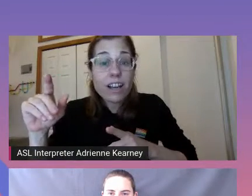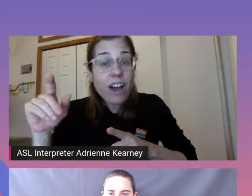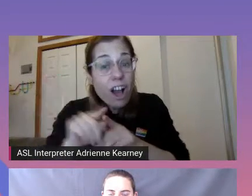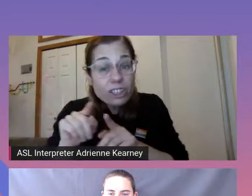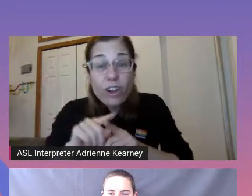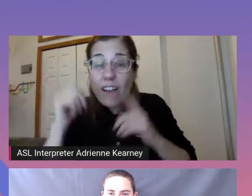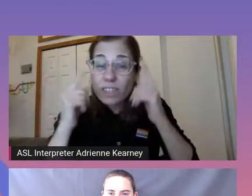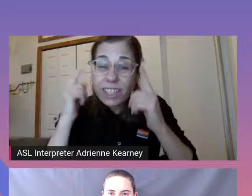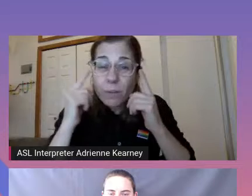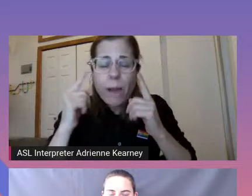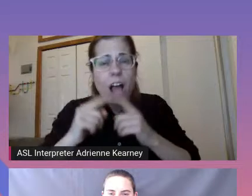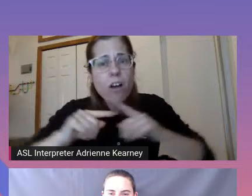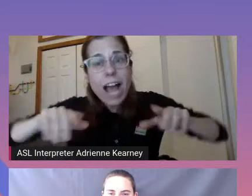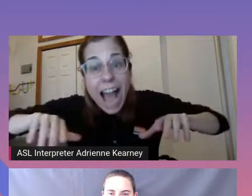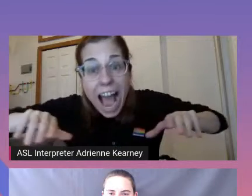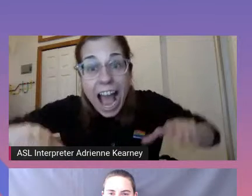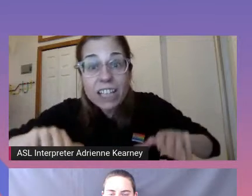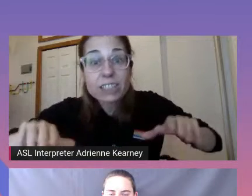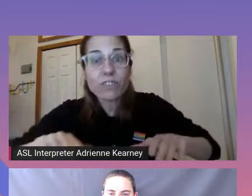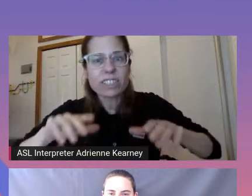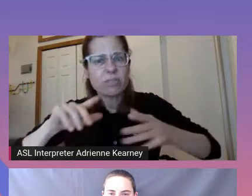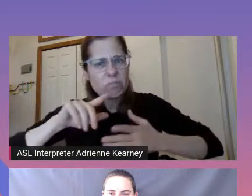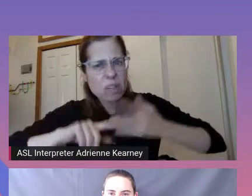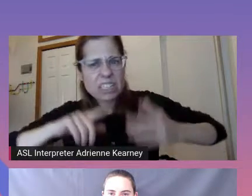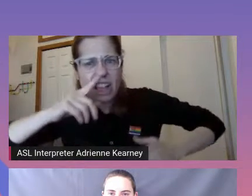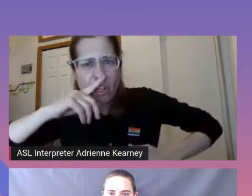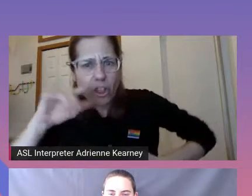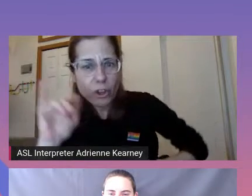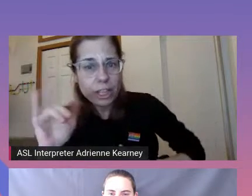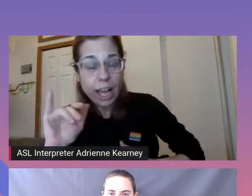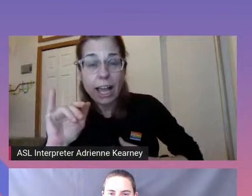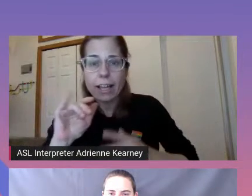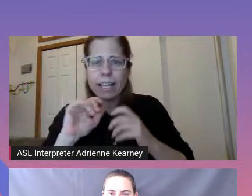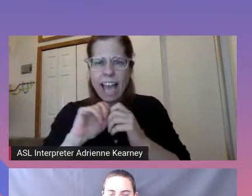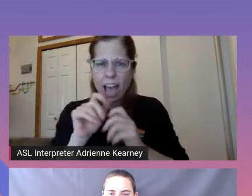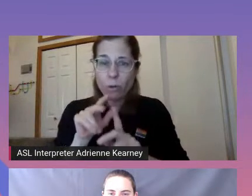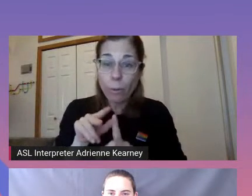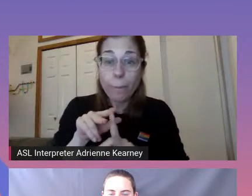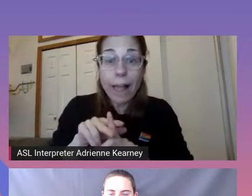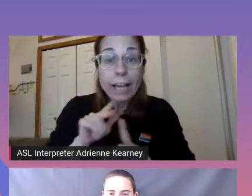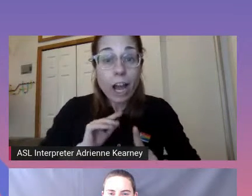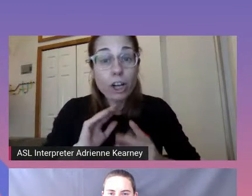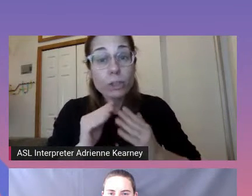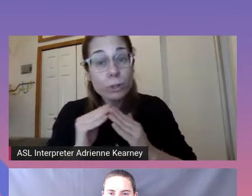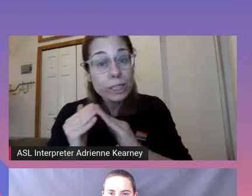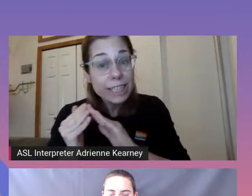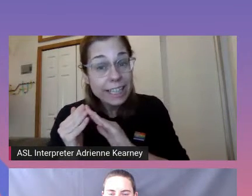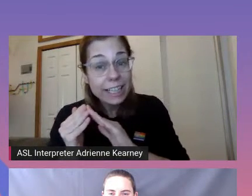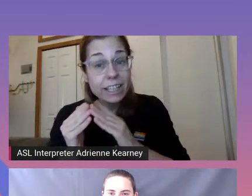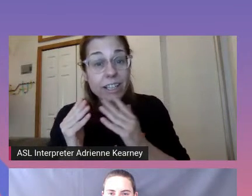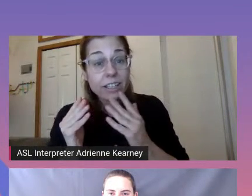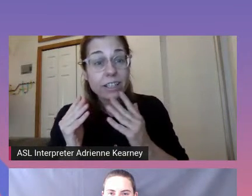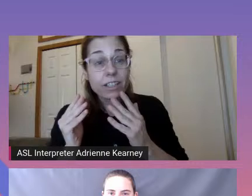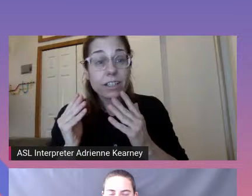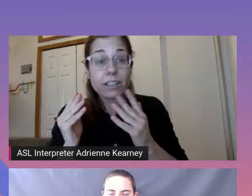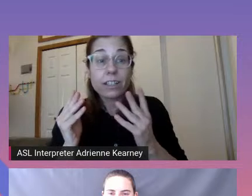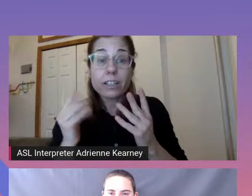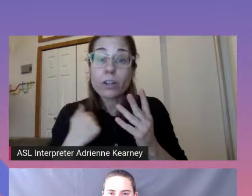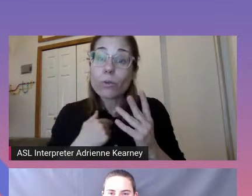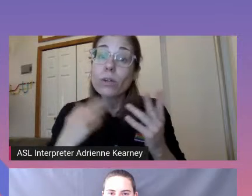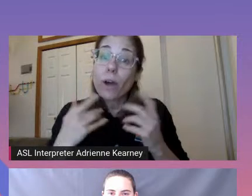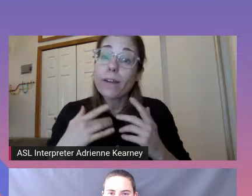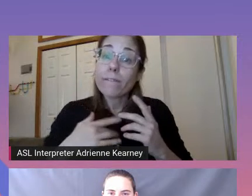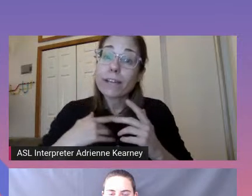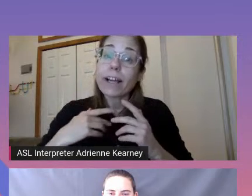lens, in a way that we can apply to our communities, in a way that we feel that, that we are working towards something